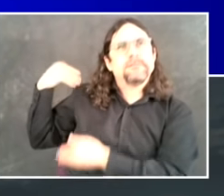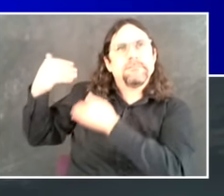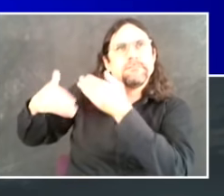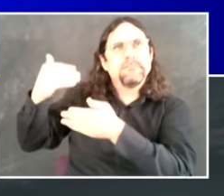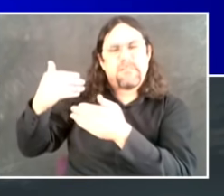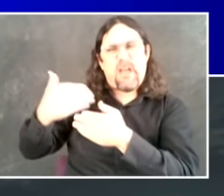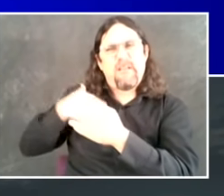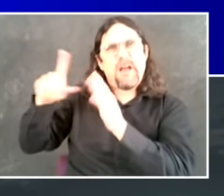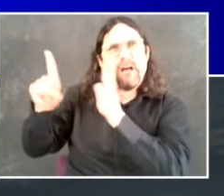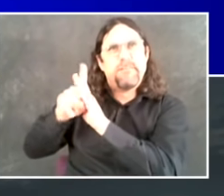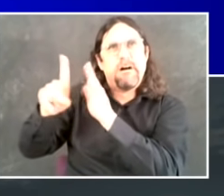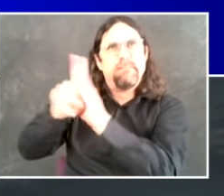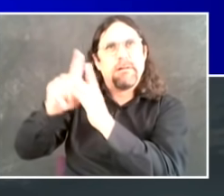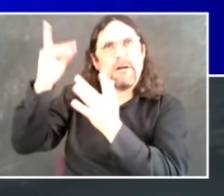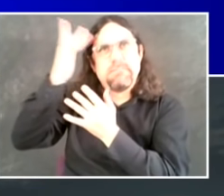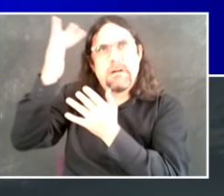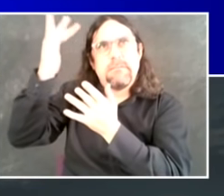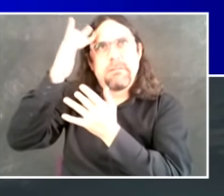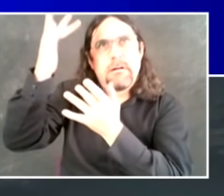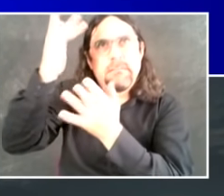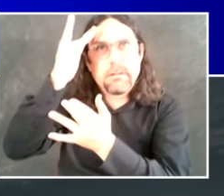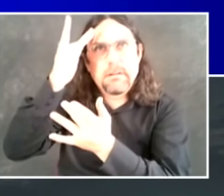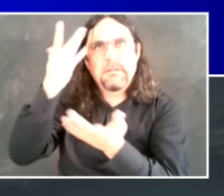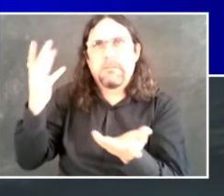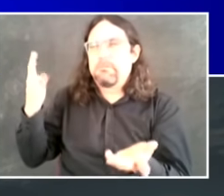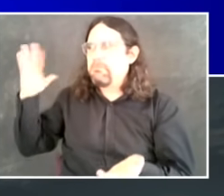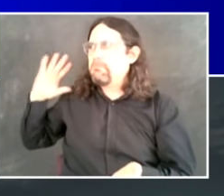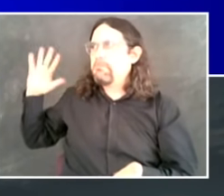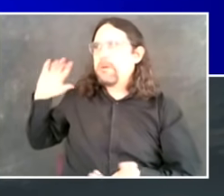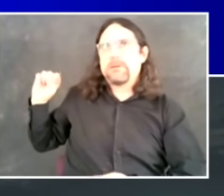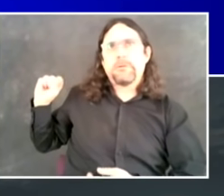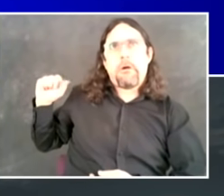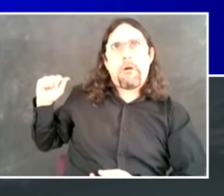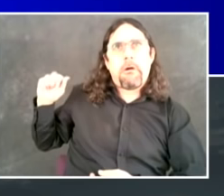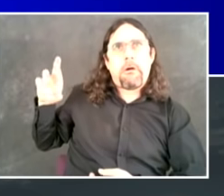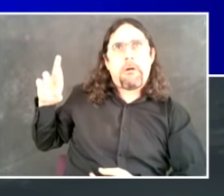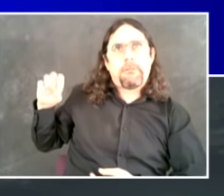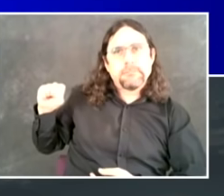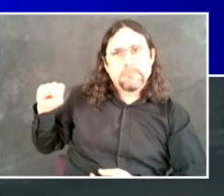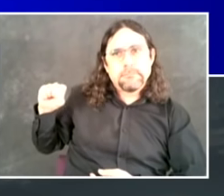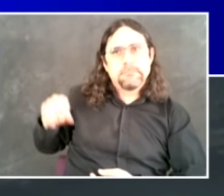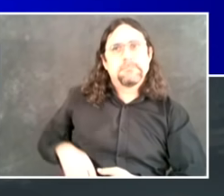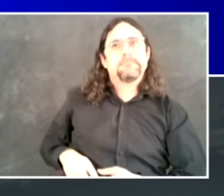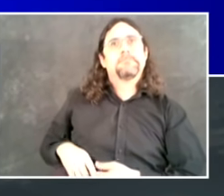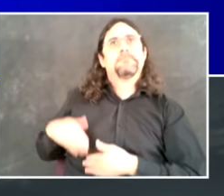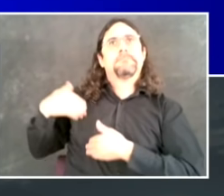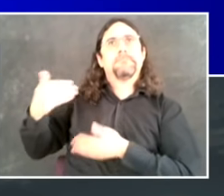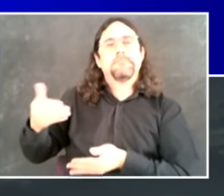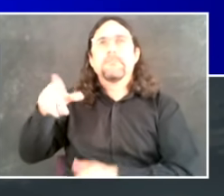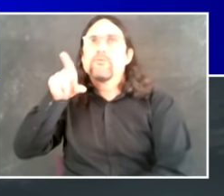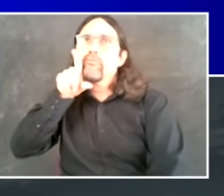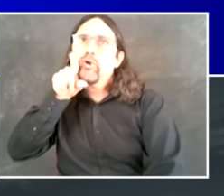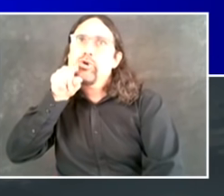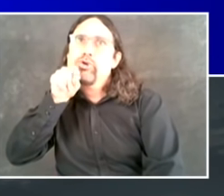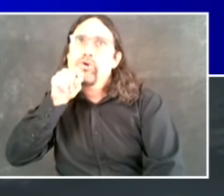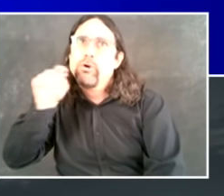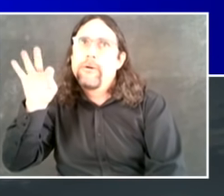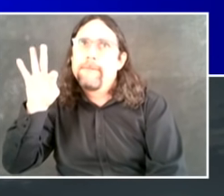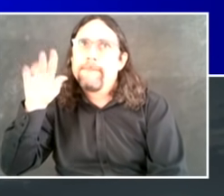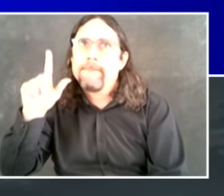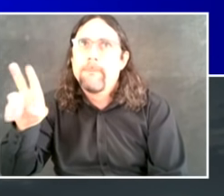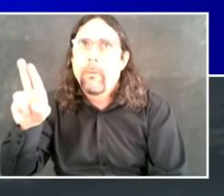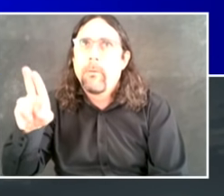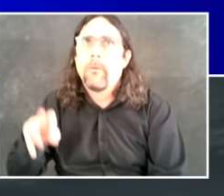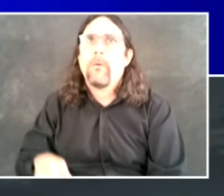And we can learn from their experiences. It helps us to understand our future and how we can get it right and what not to do as